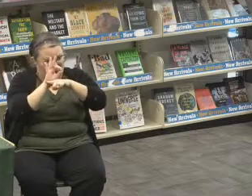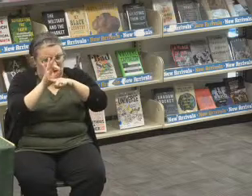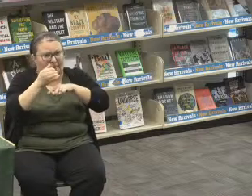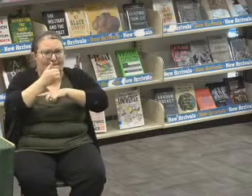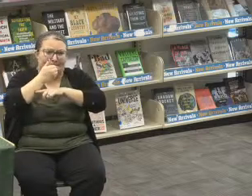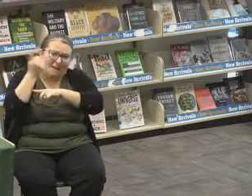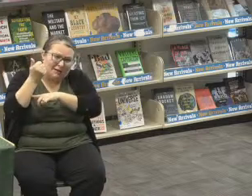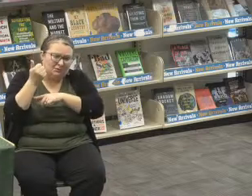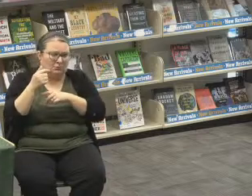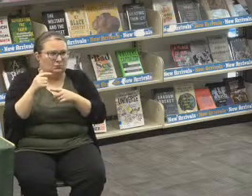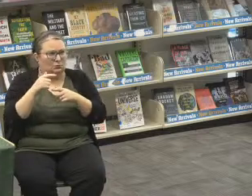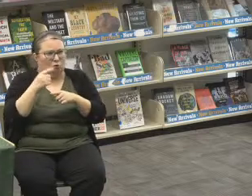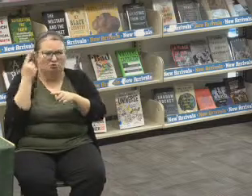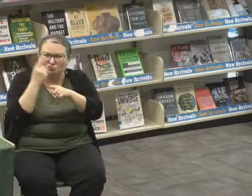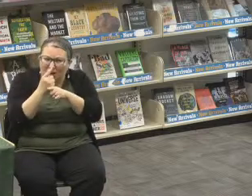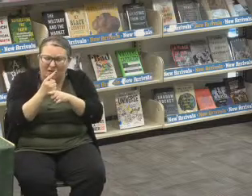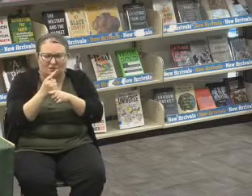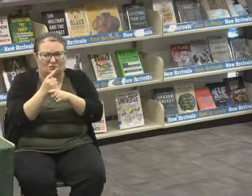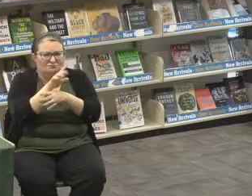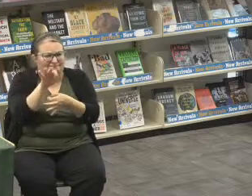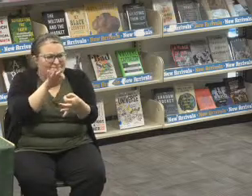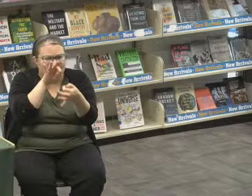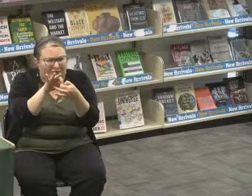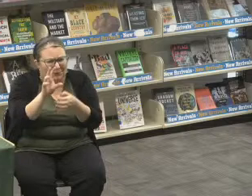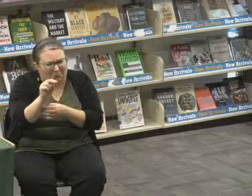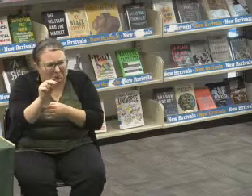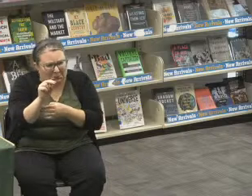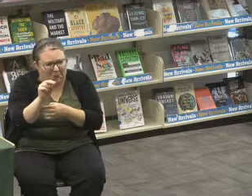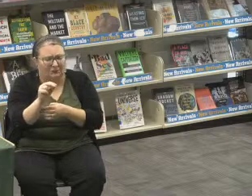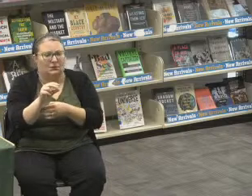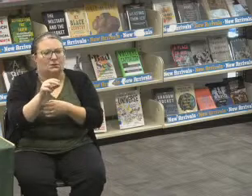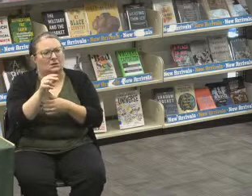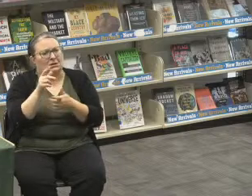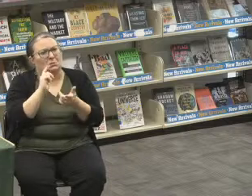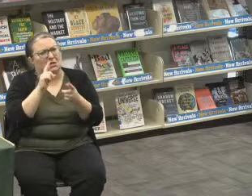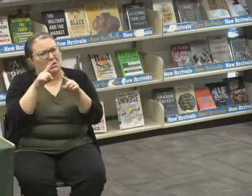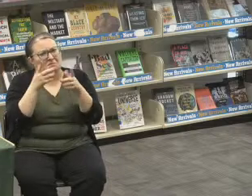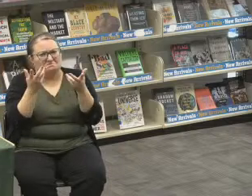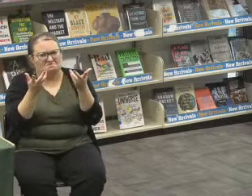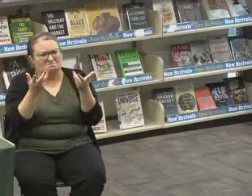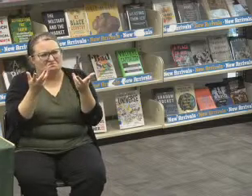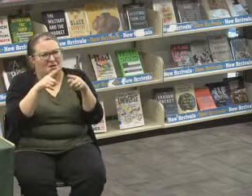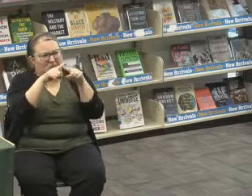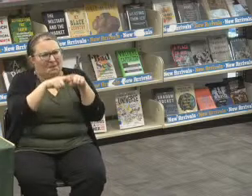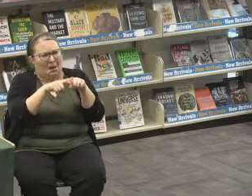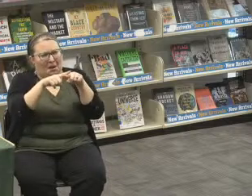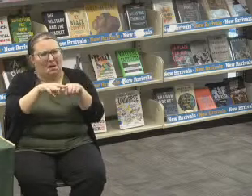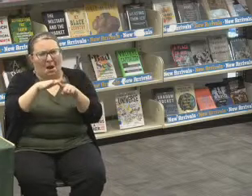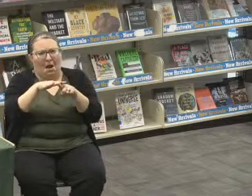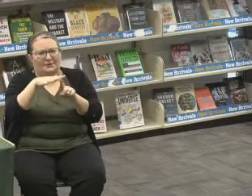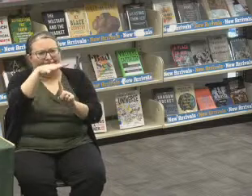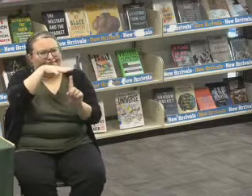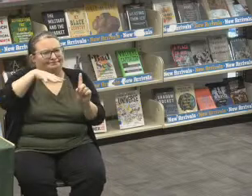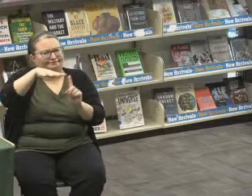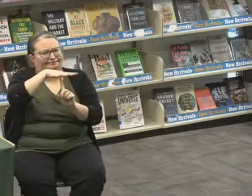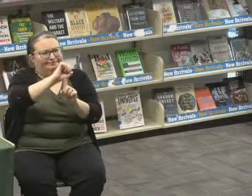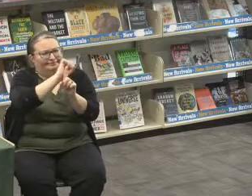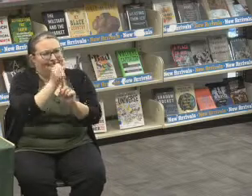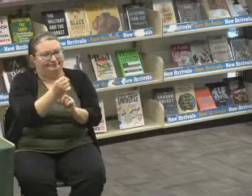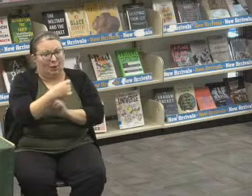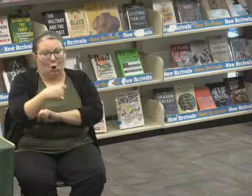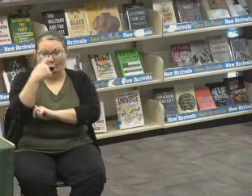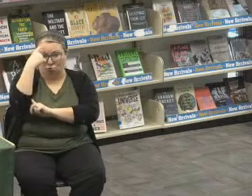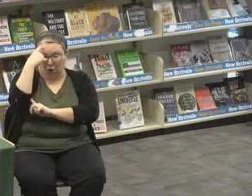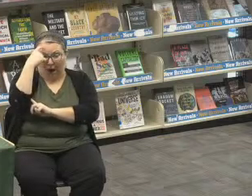right, or ideal, because to some extent it's really dependent on context. A brain